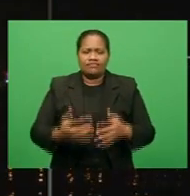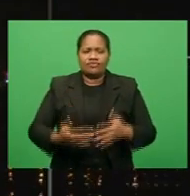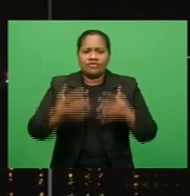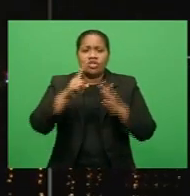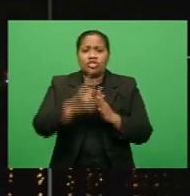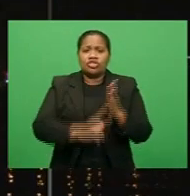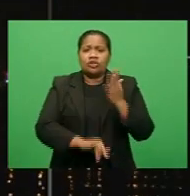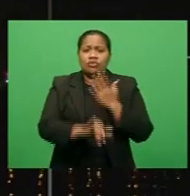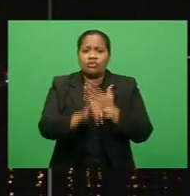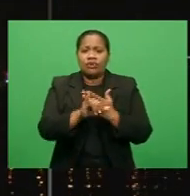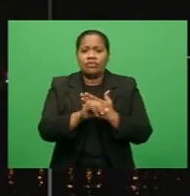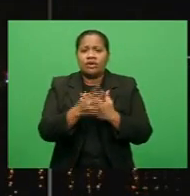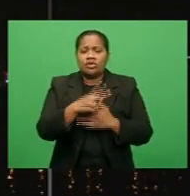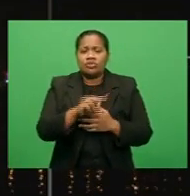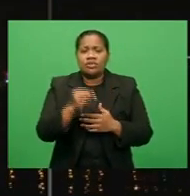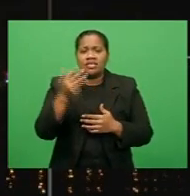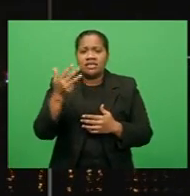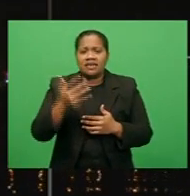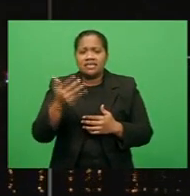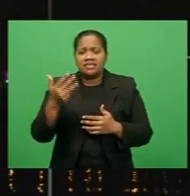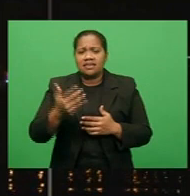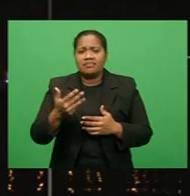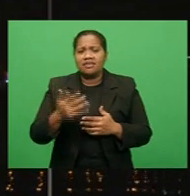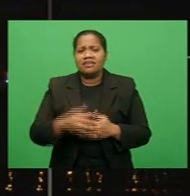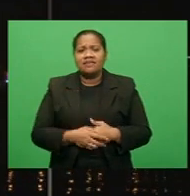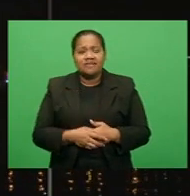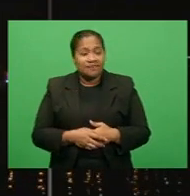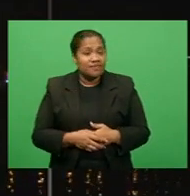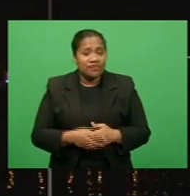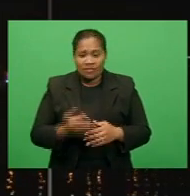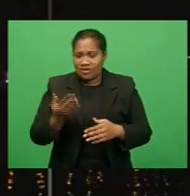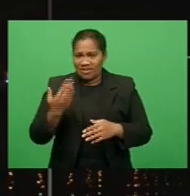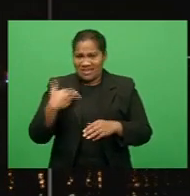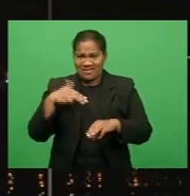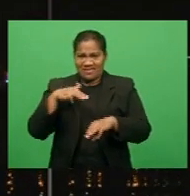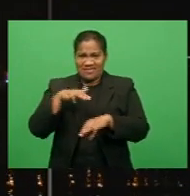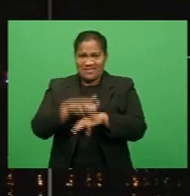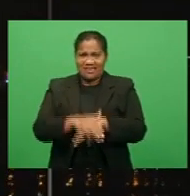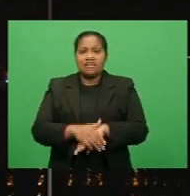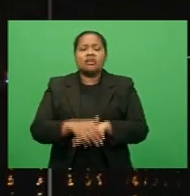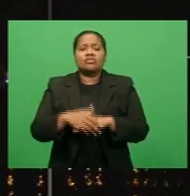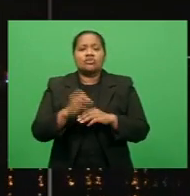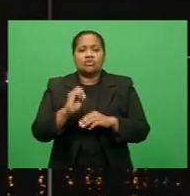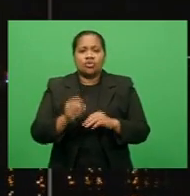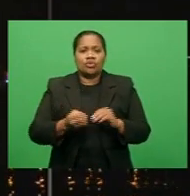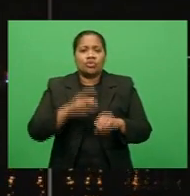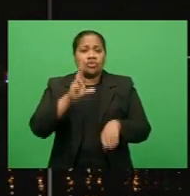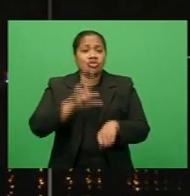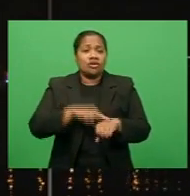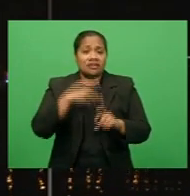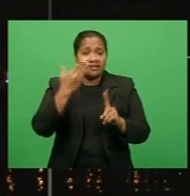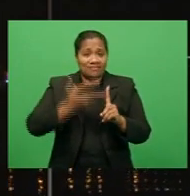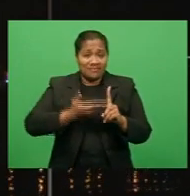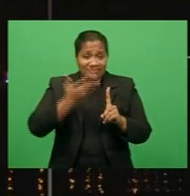January 2019 to last month alone. Colonial War Memorial Hospital General Surgeon Dr.